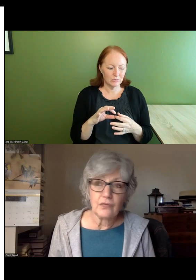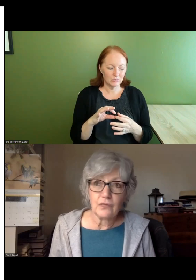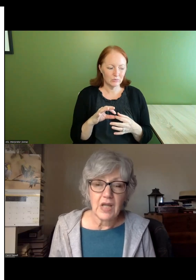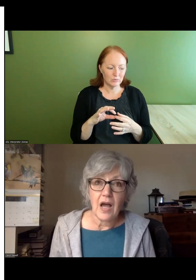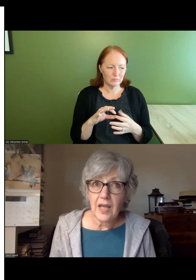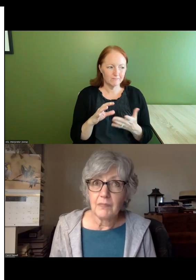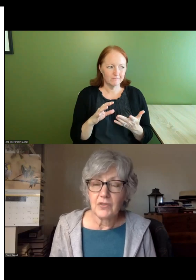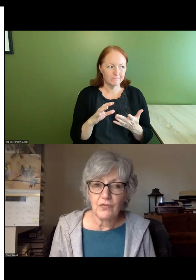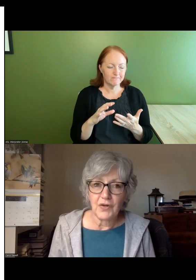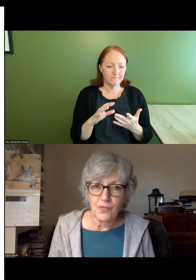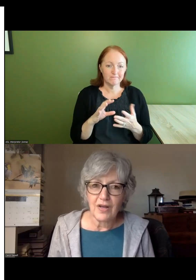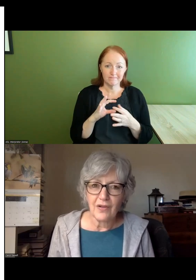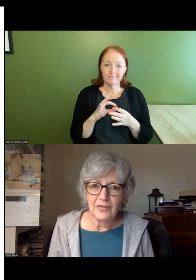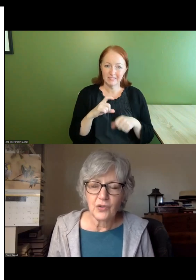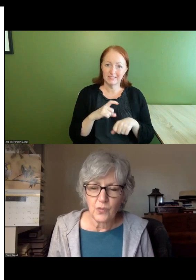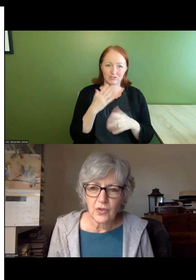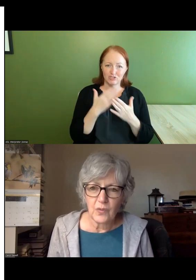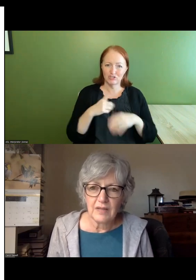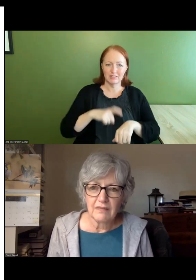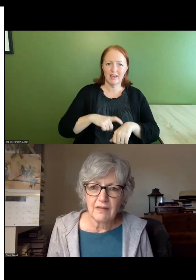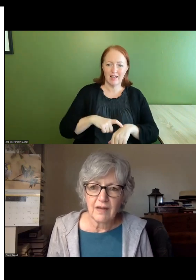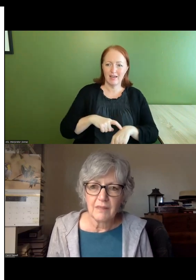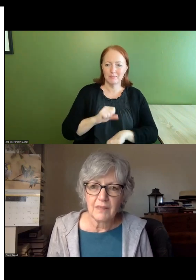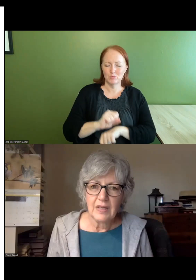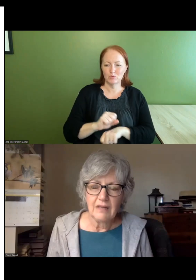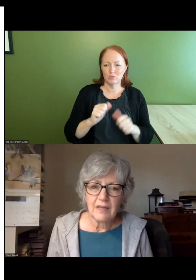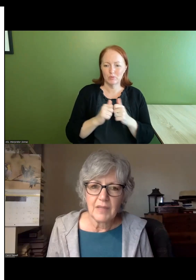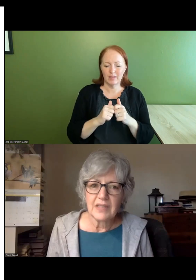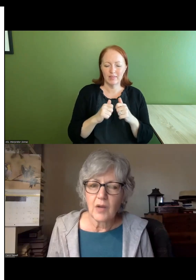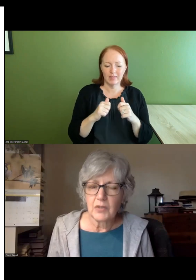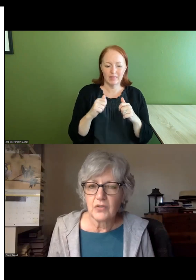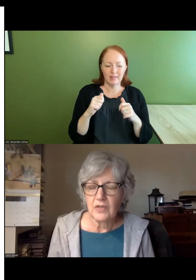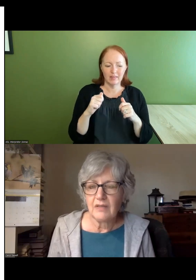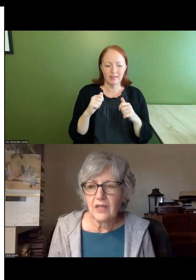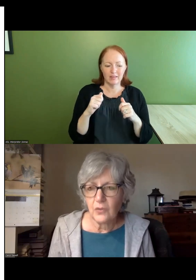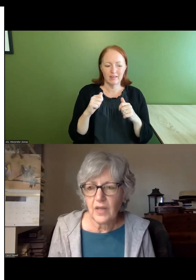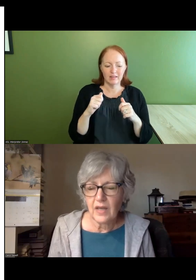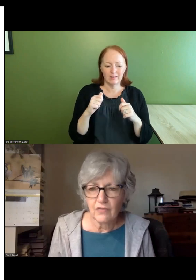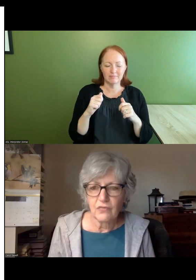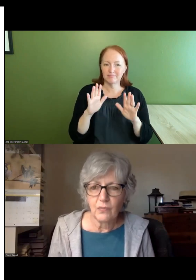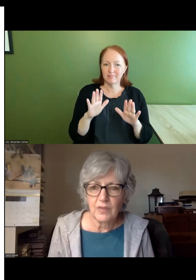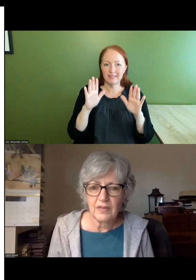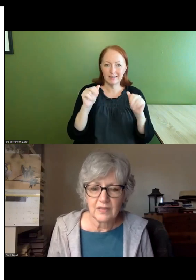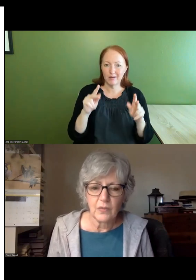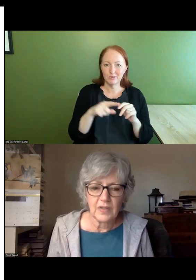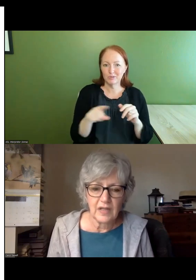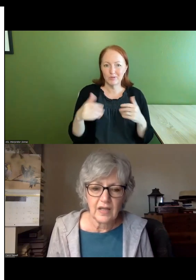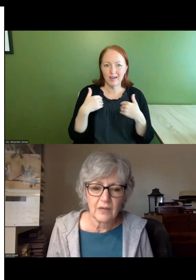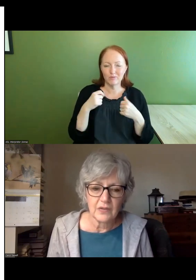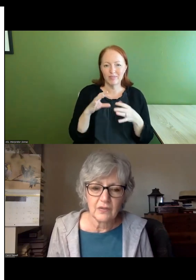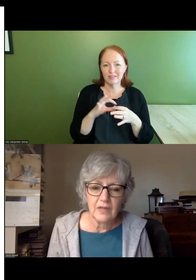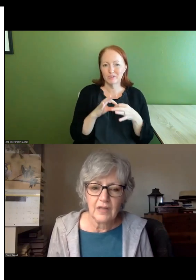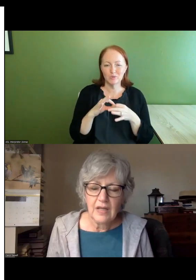is timed very well to work with the amazing opportunity that you have with this